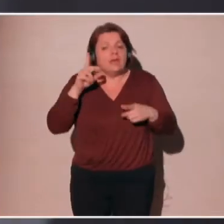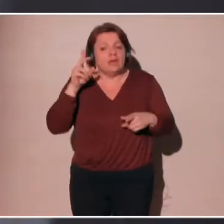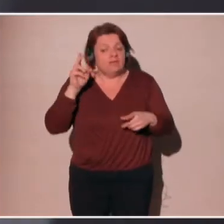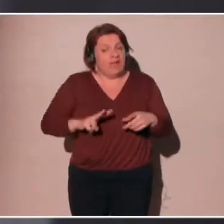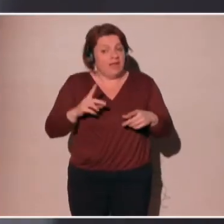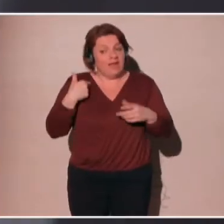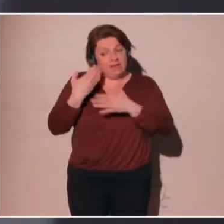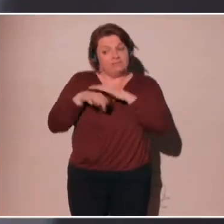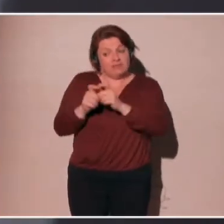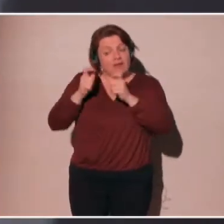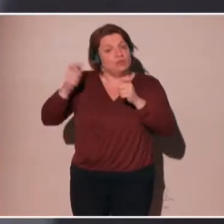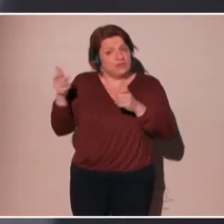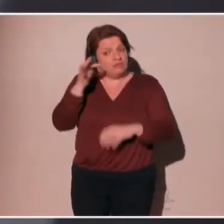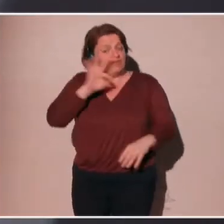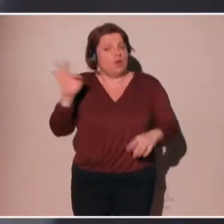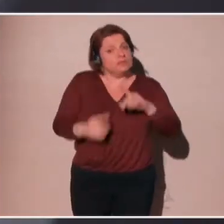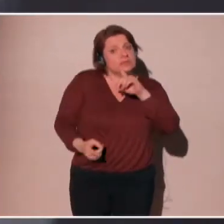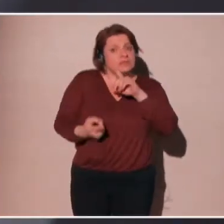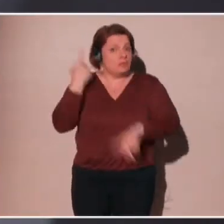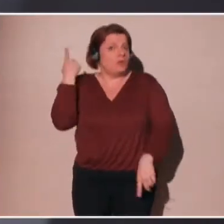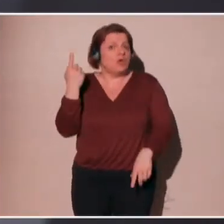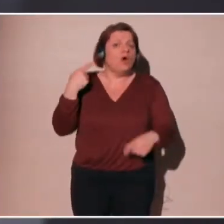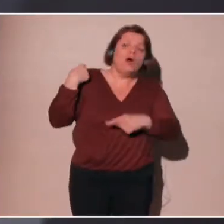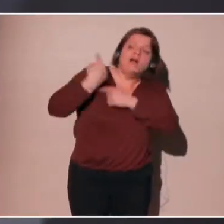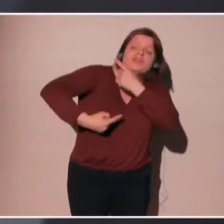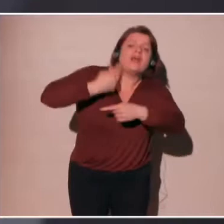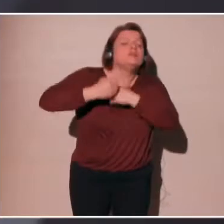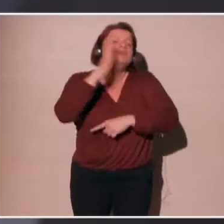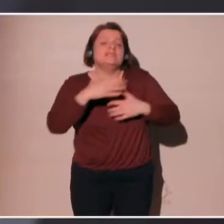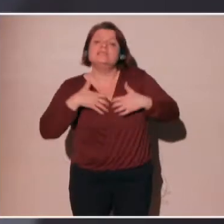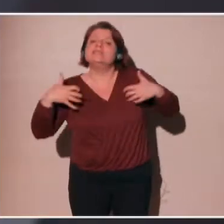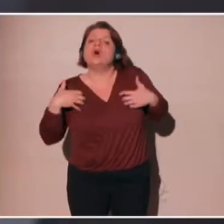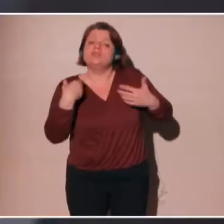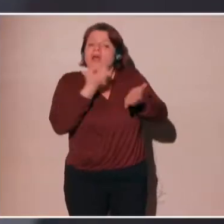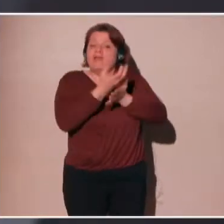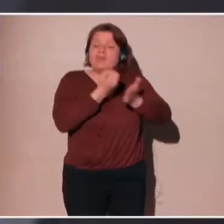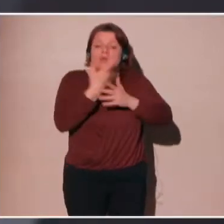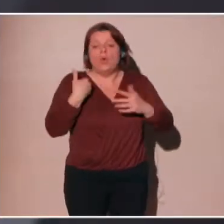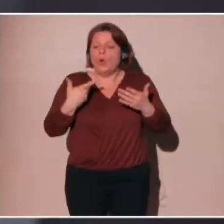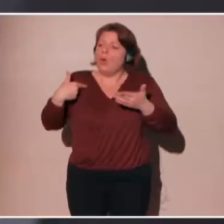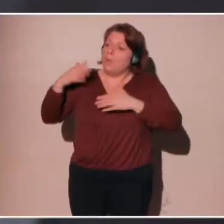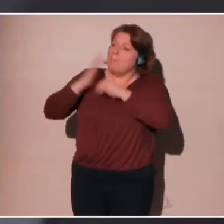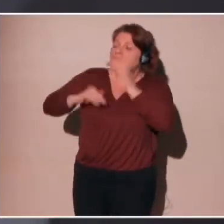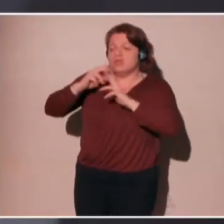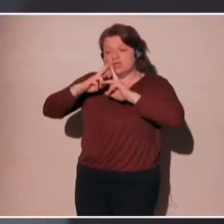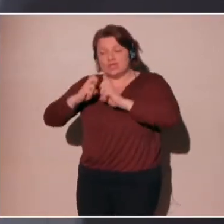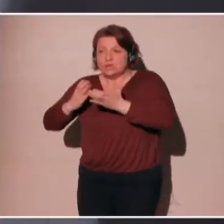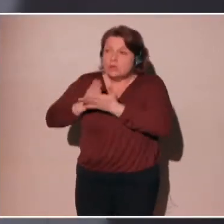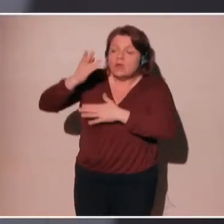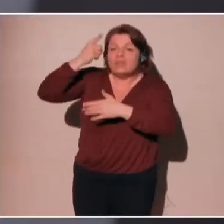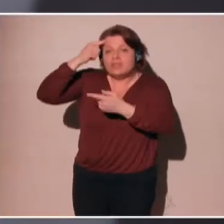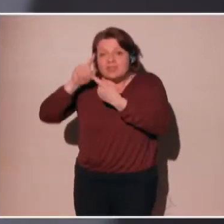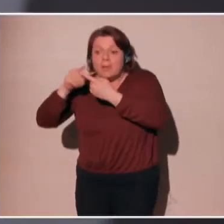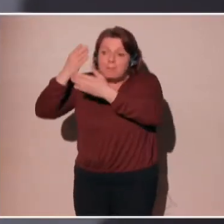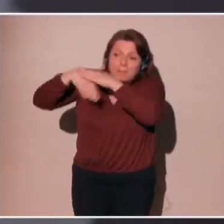career opportunity like never before. There is no tradition of information science here in France. There is no history